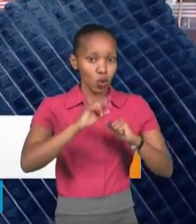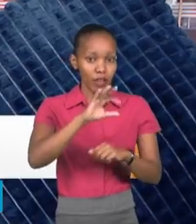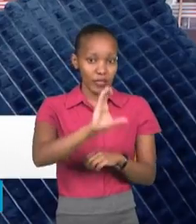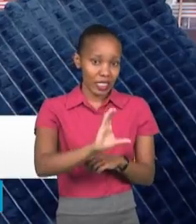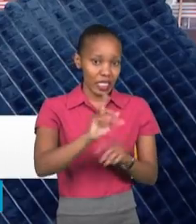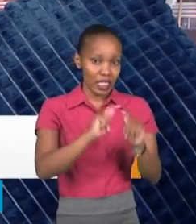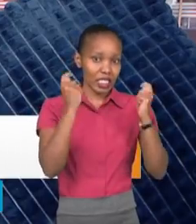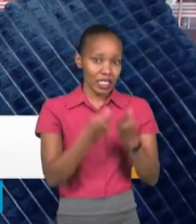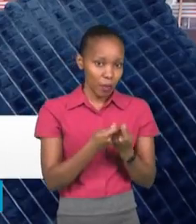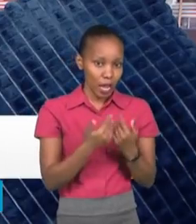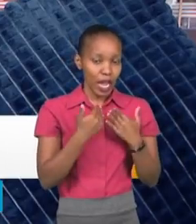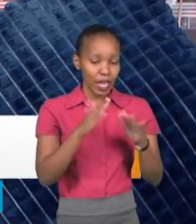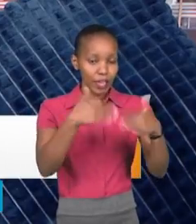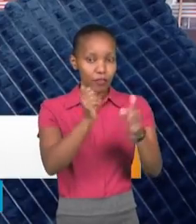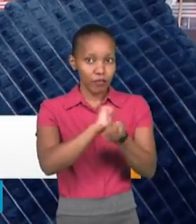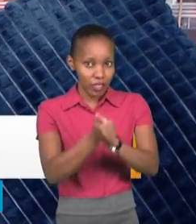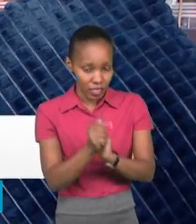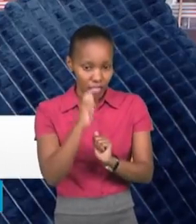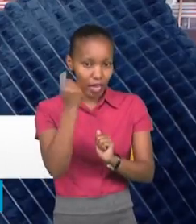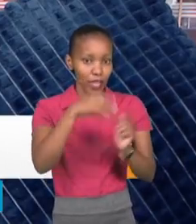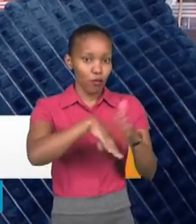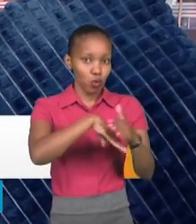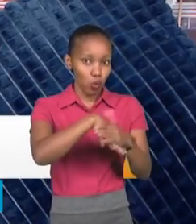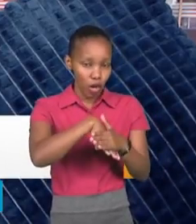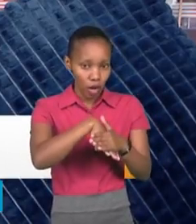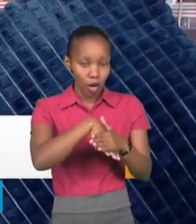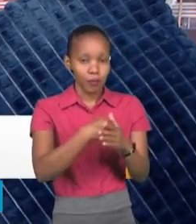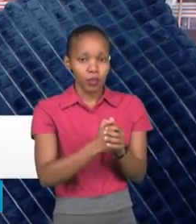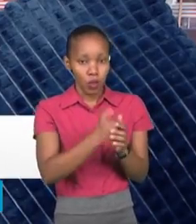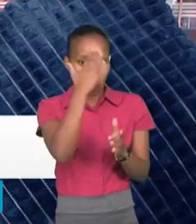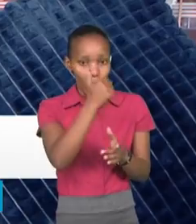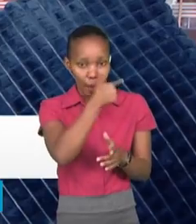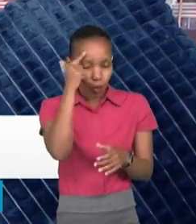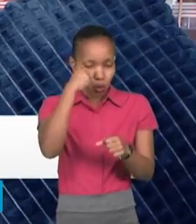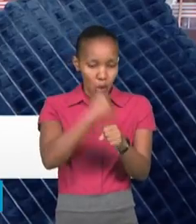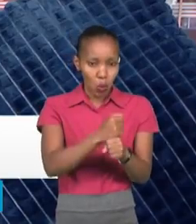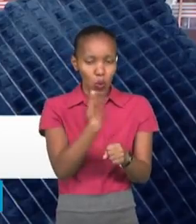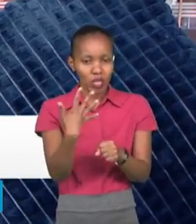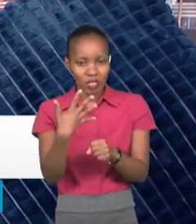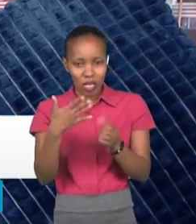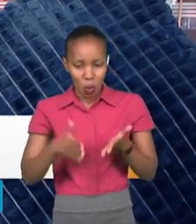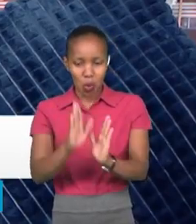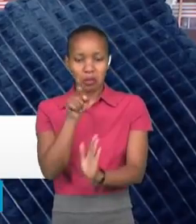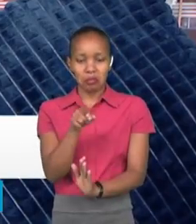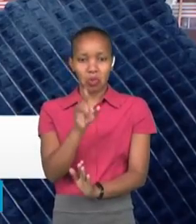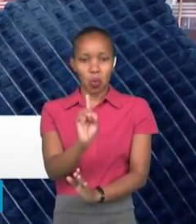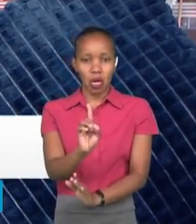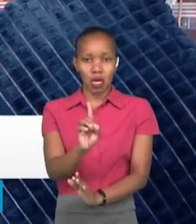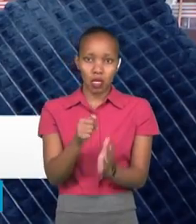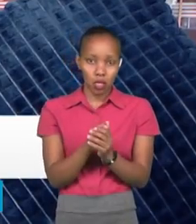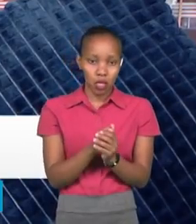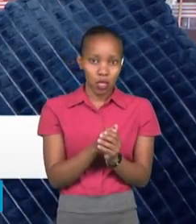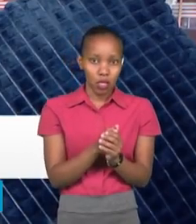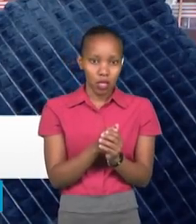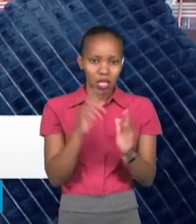to bring a bit of change in Kenyan football. Because we've been doing things in a certain way, and that's how we